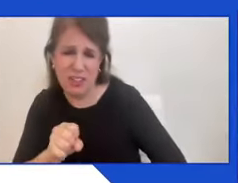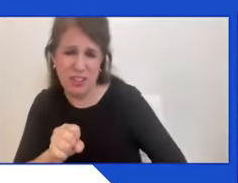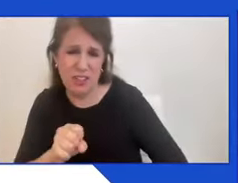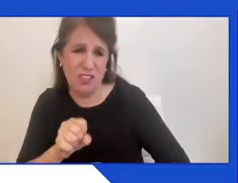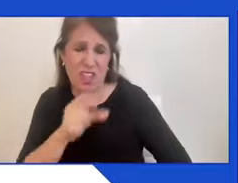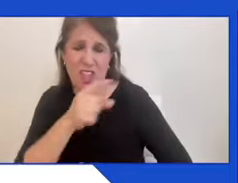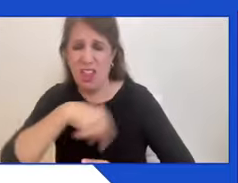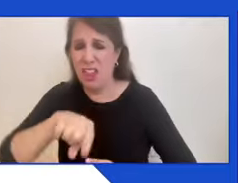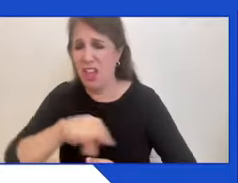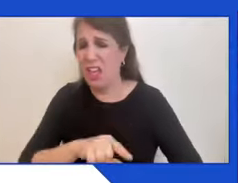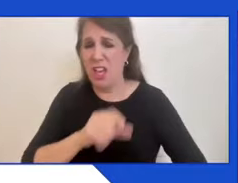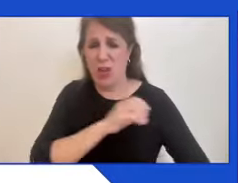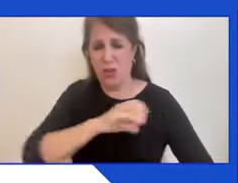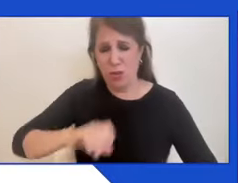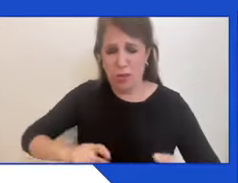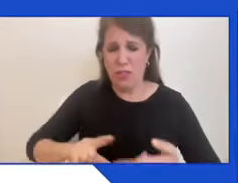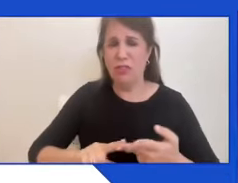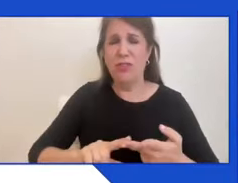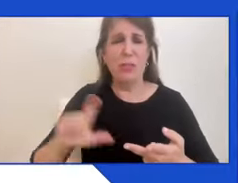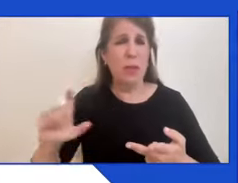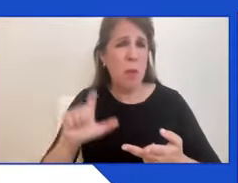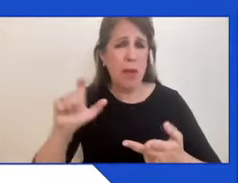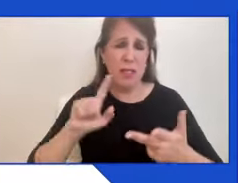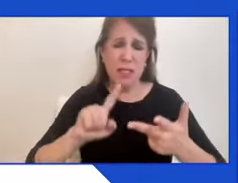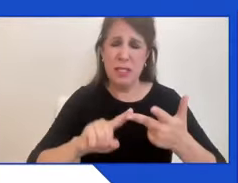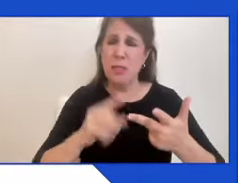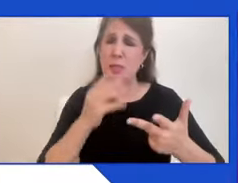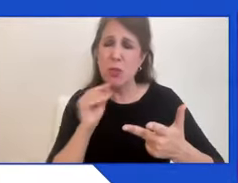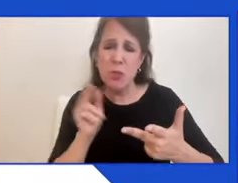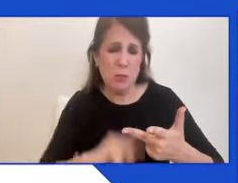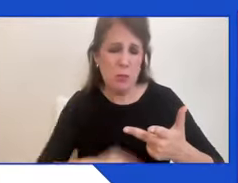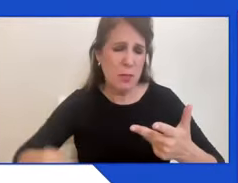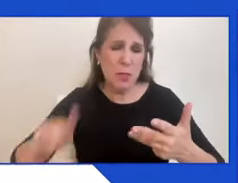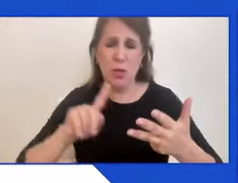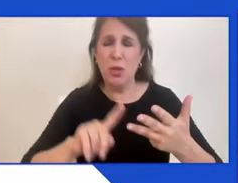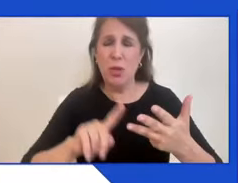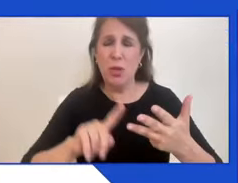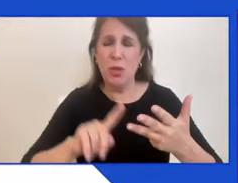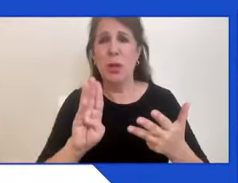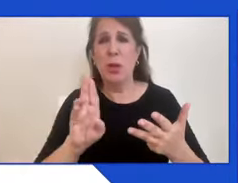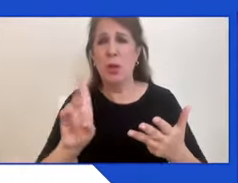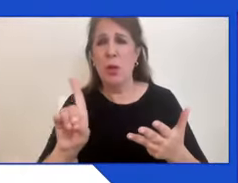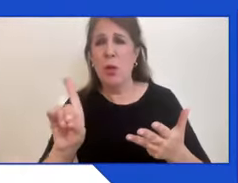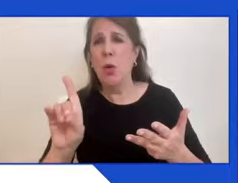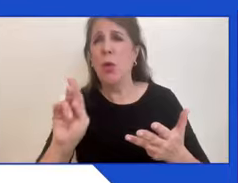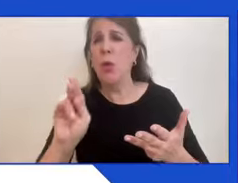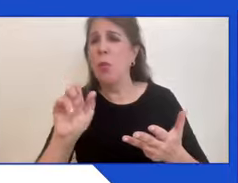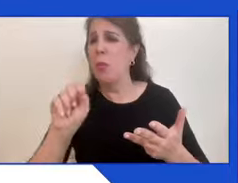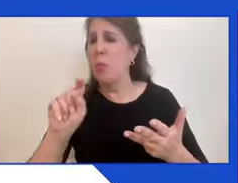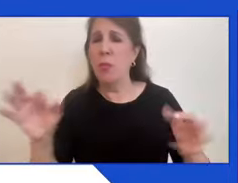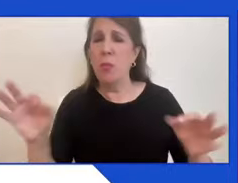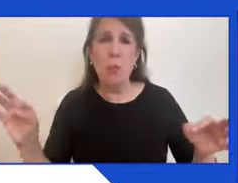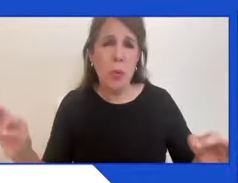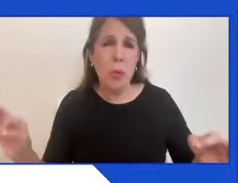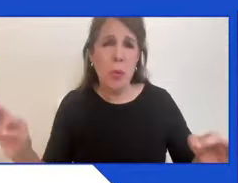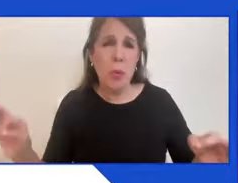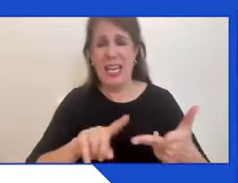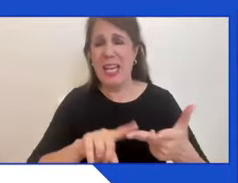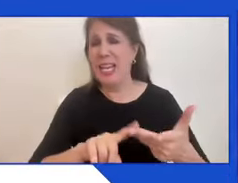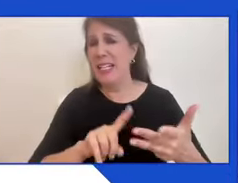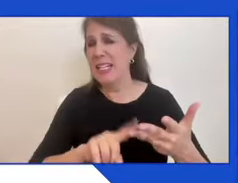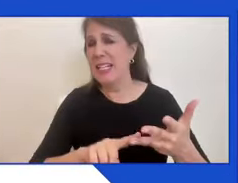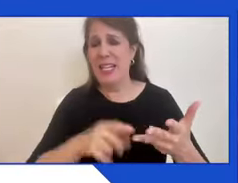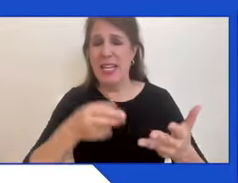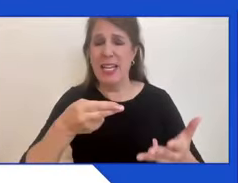Muslims, Jews, Buddhists, and Hindu. Why are they being left